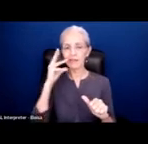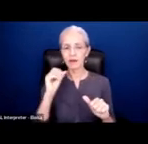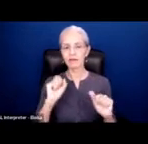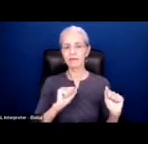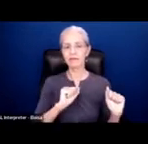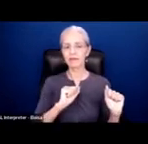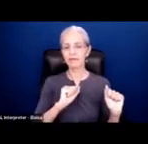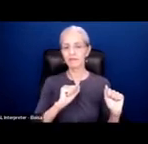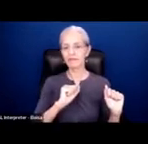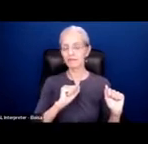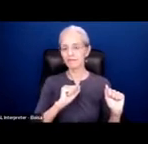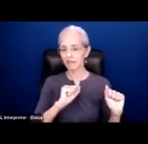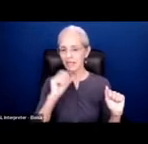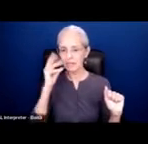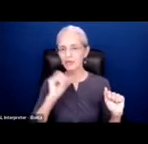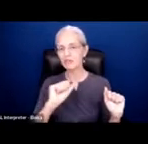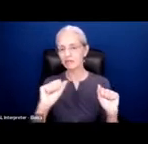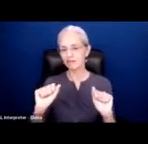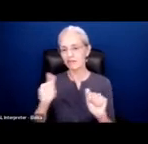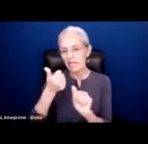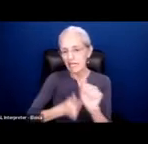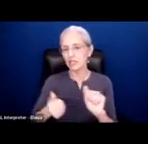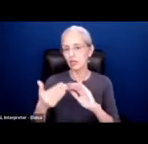community living outcomes.